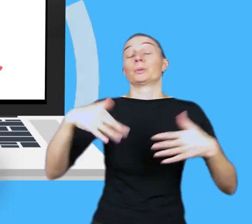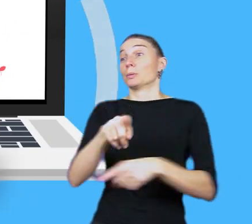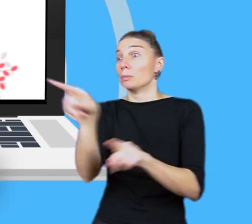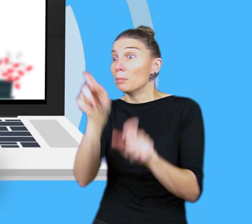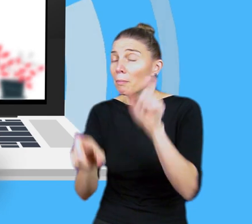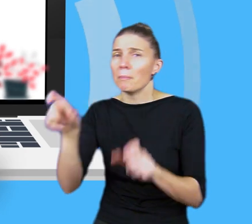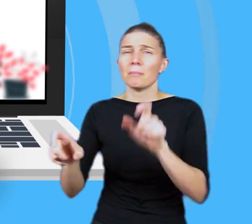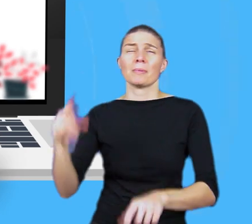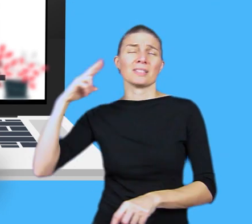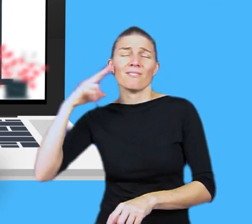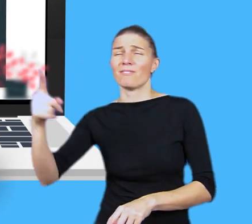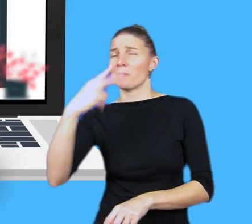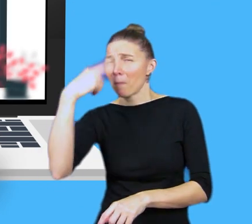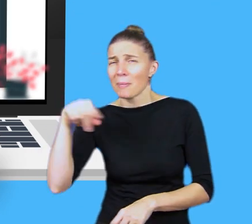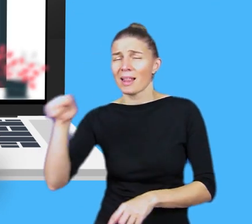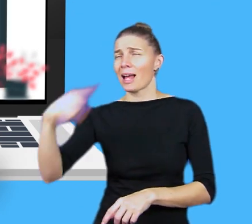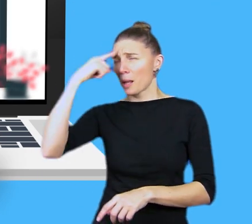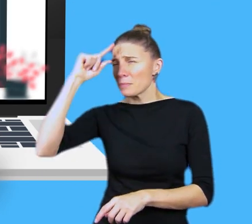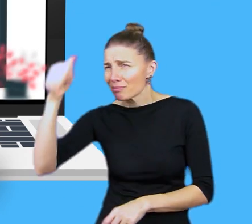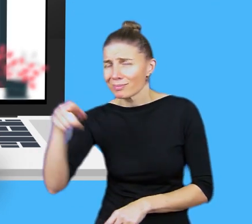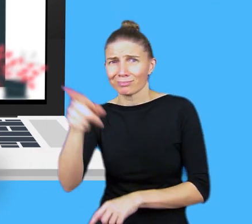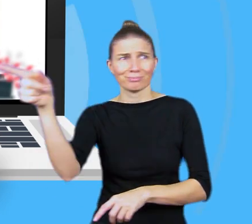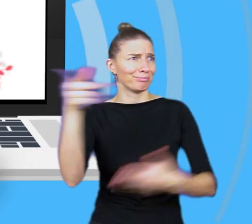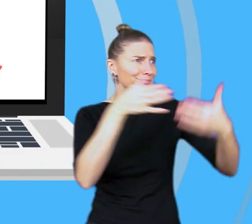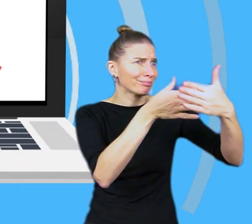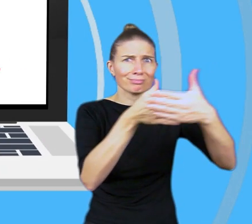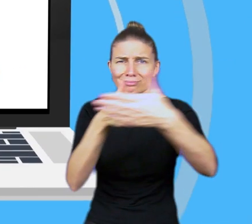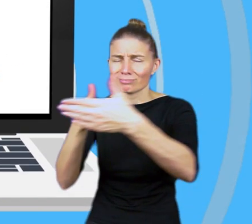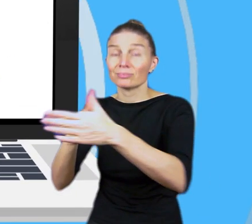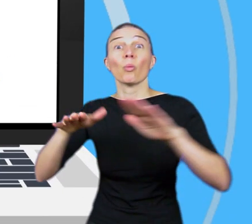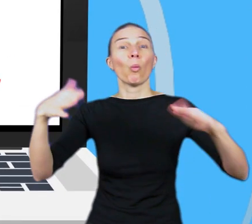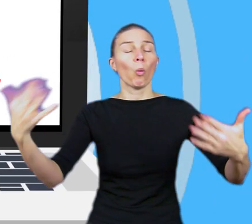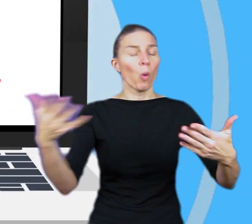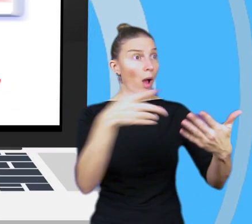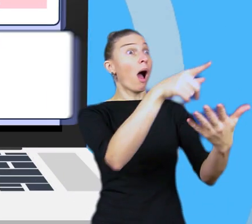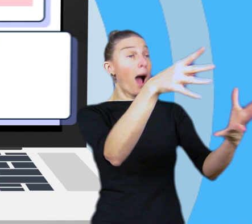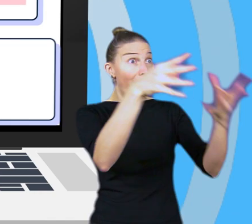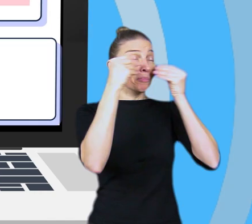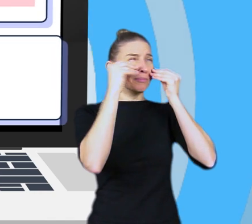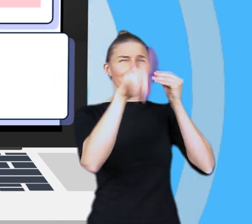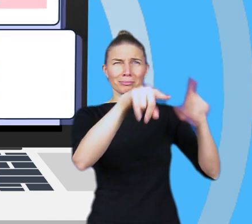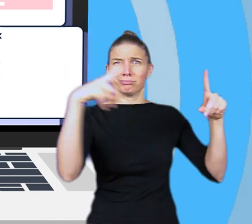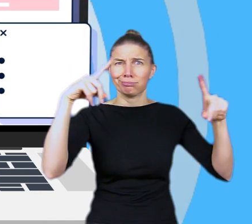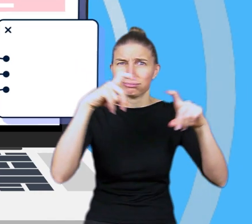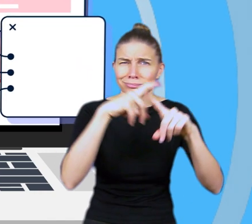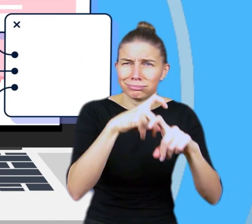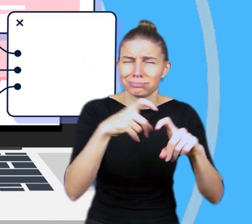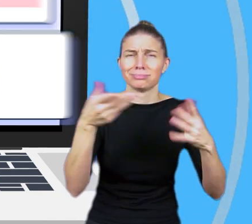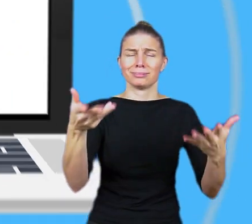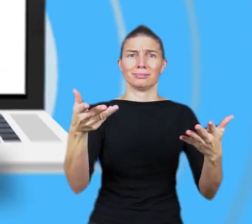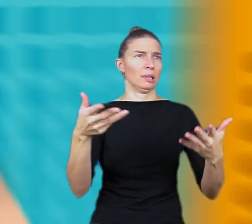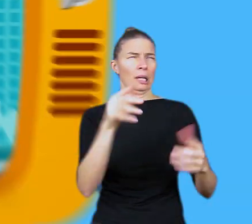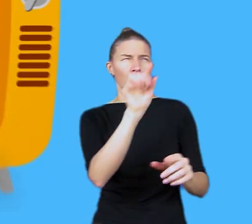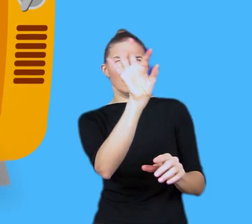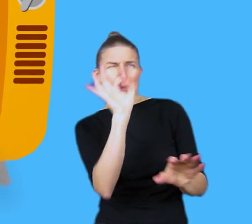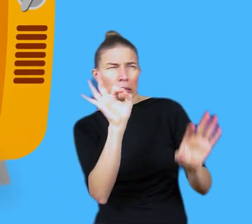have visual, hearing, and intellectual impairments. Even when it was accessible, it was sometimes too complex to understand.